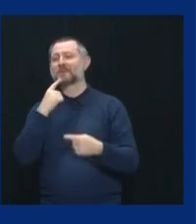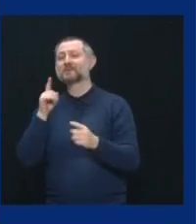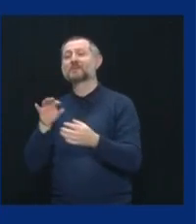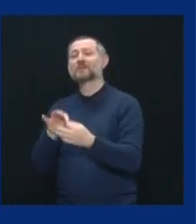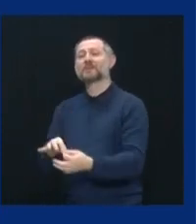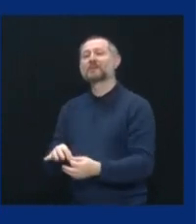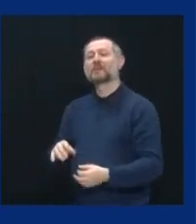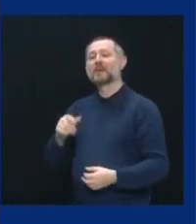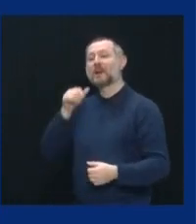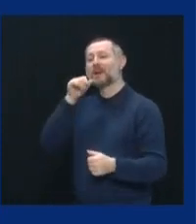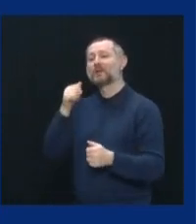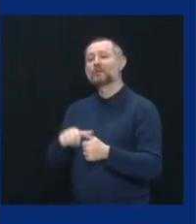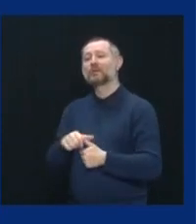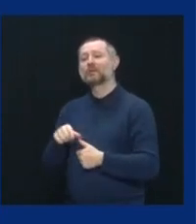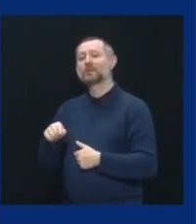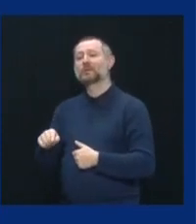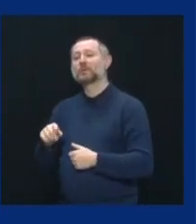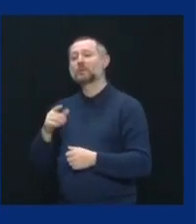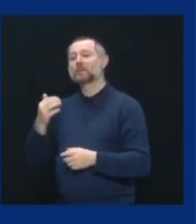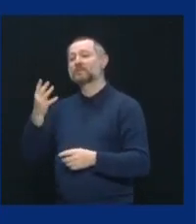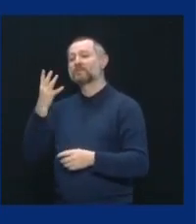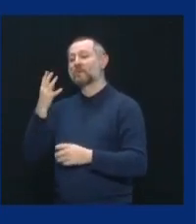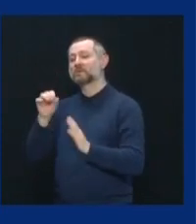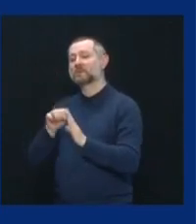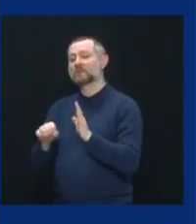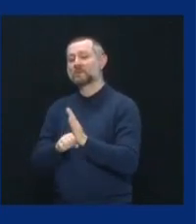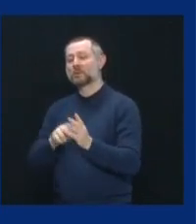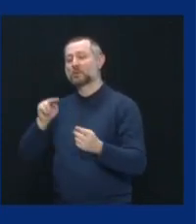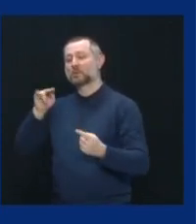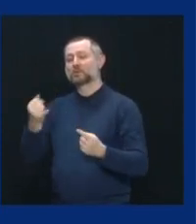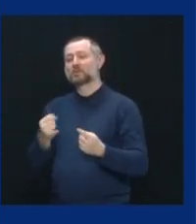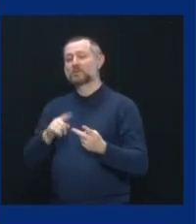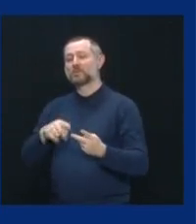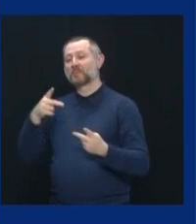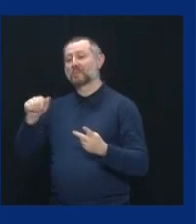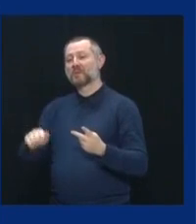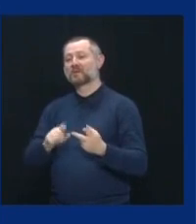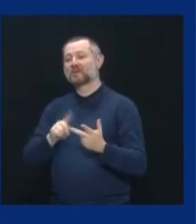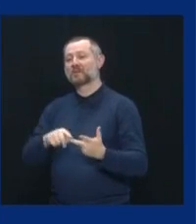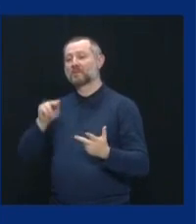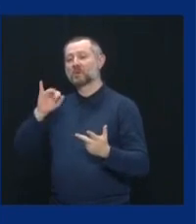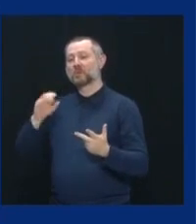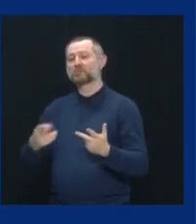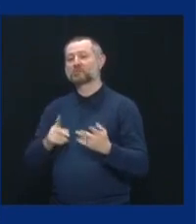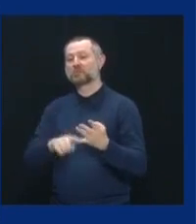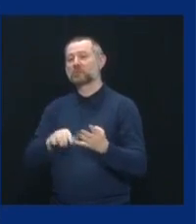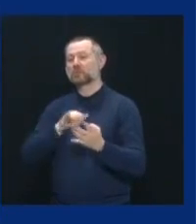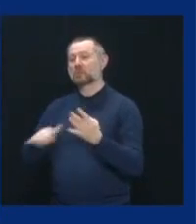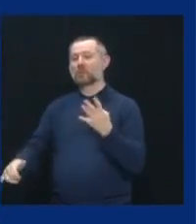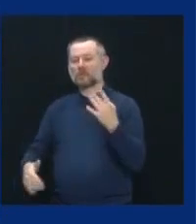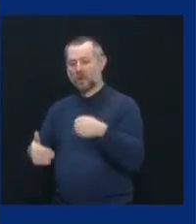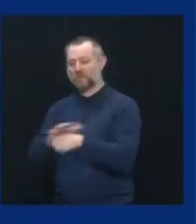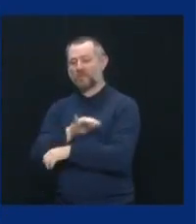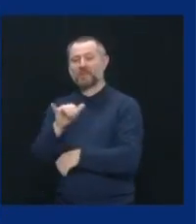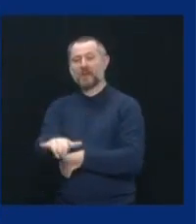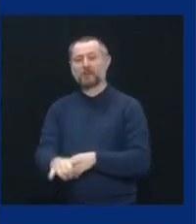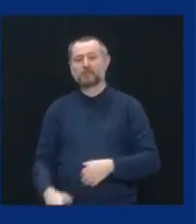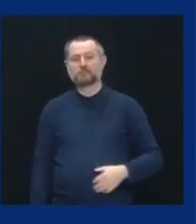this letter to the 4 states, New Jersey, Pennsylvania, Michigan, and New York, widely covered.